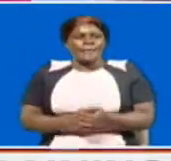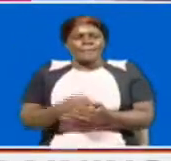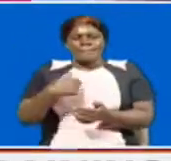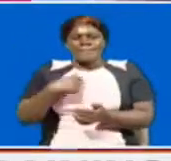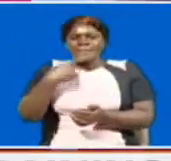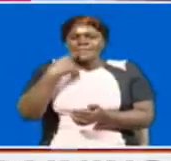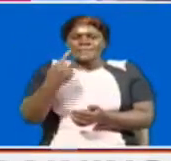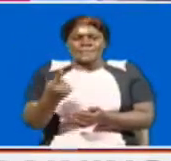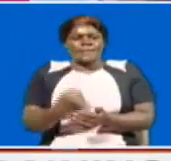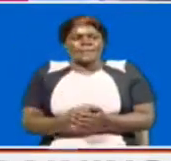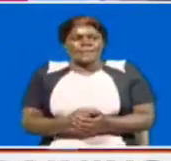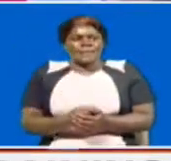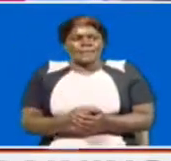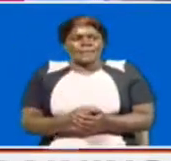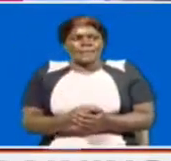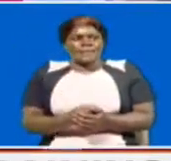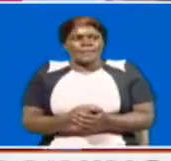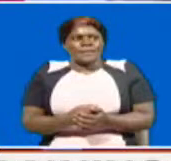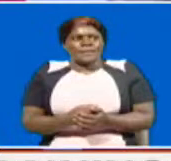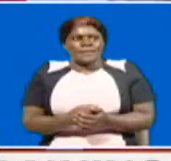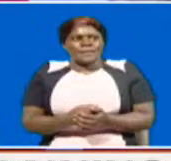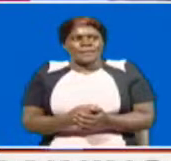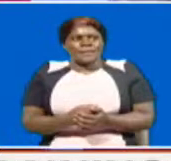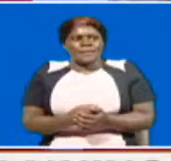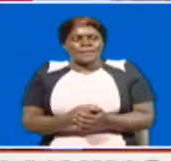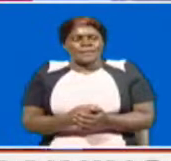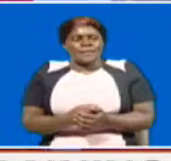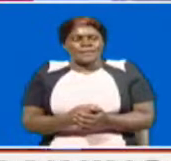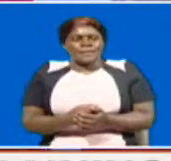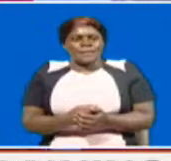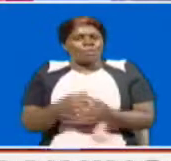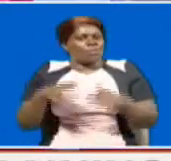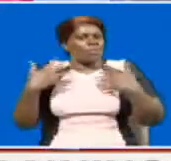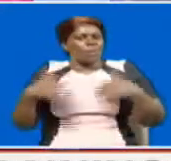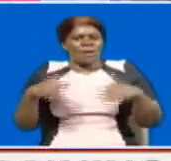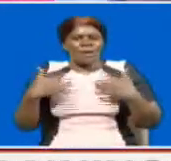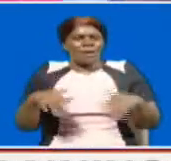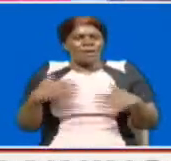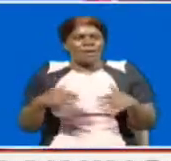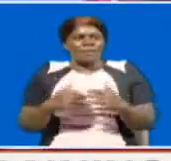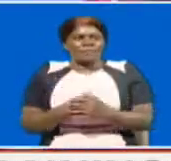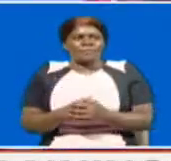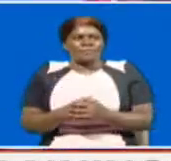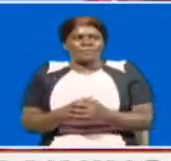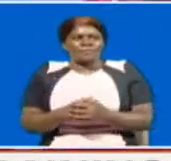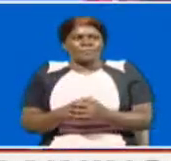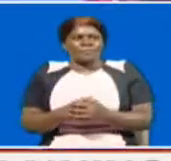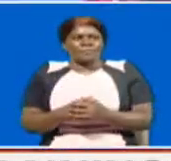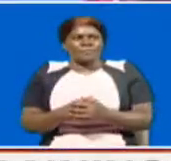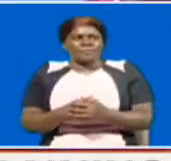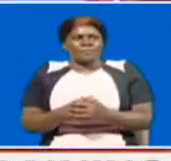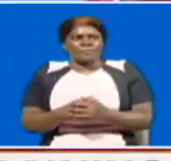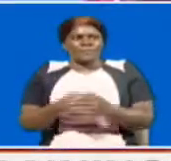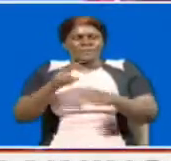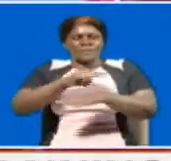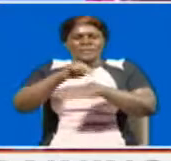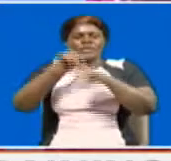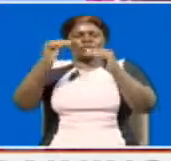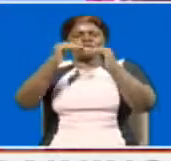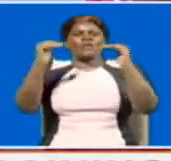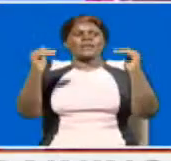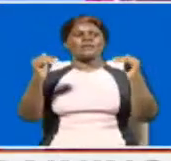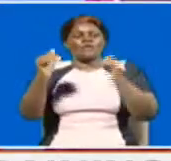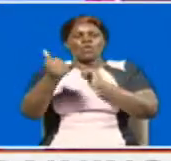say was lazy. To me, it was a close win. The games at national level